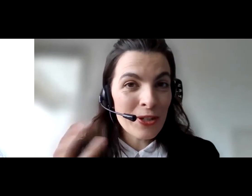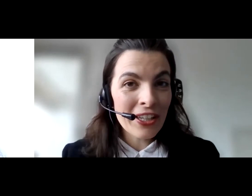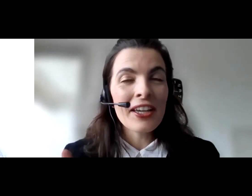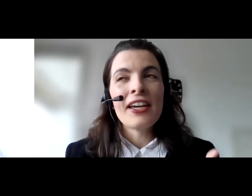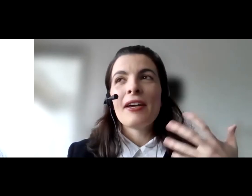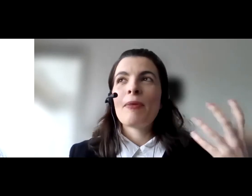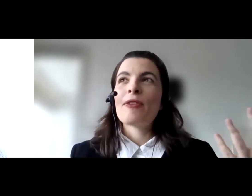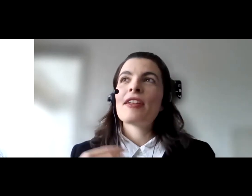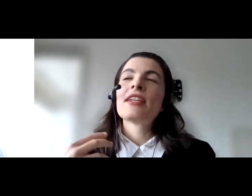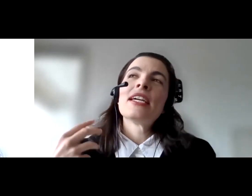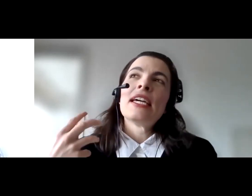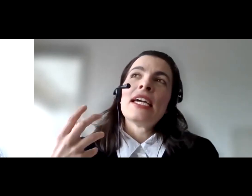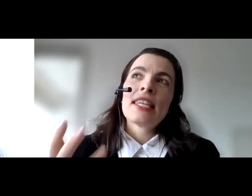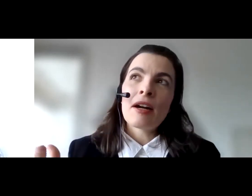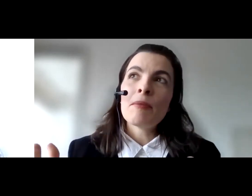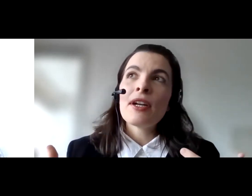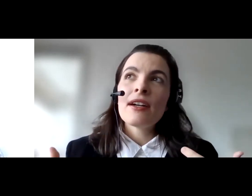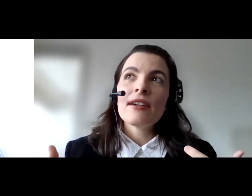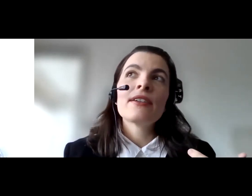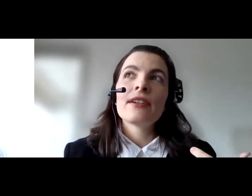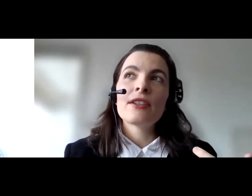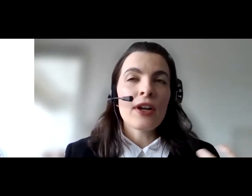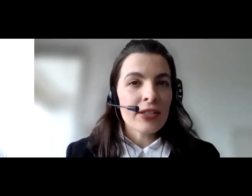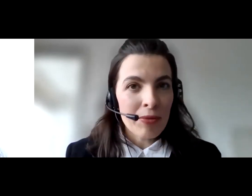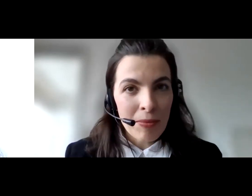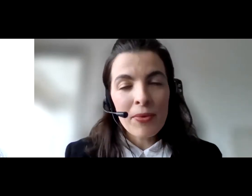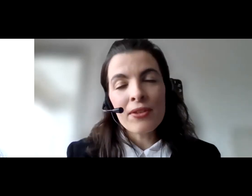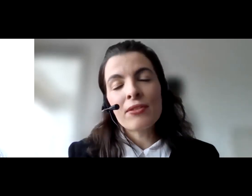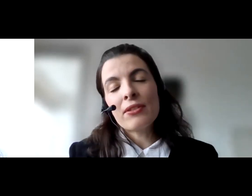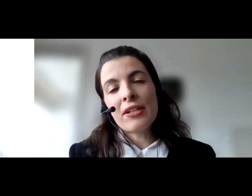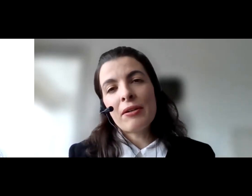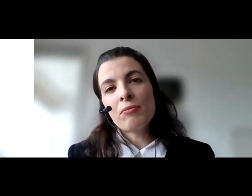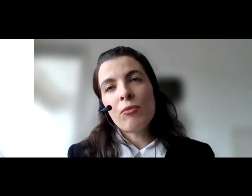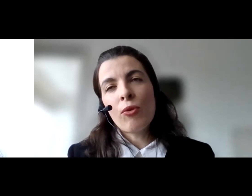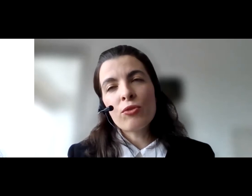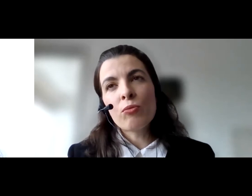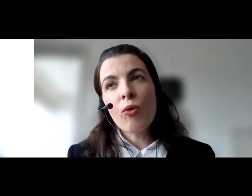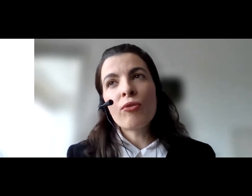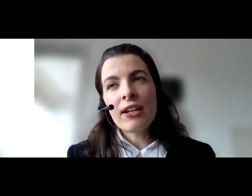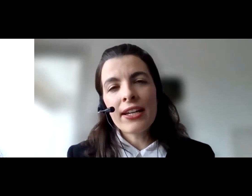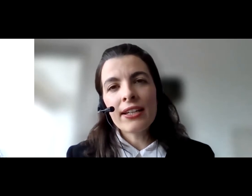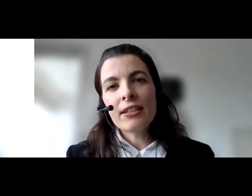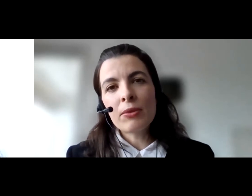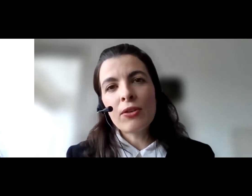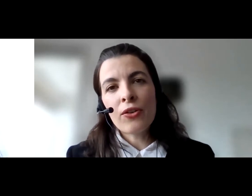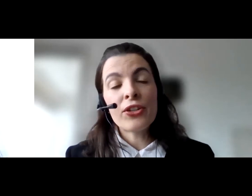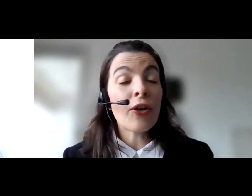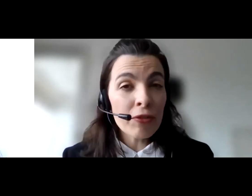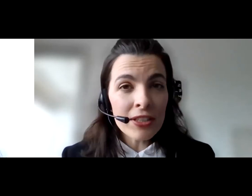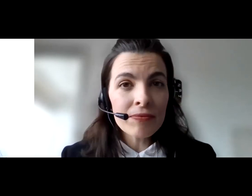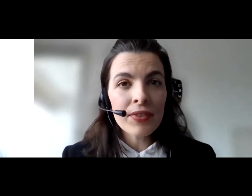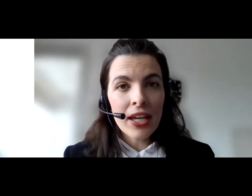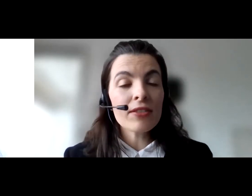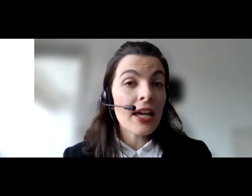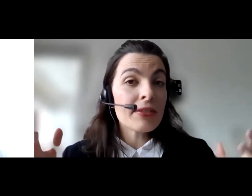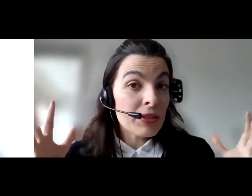always talking about that the Gambia, as far as I remember, is also more relying a little bit on the